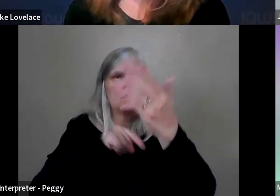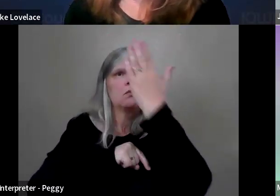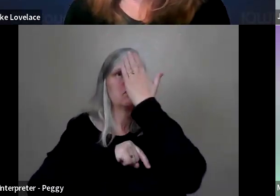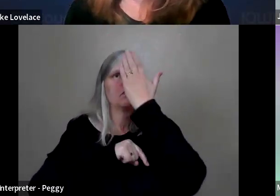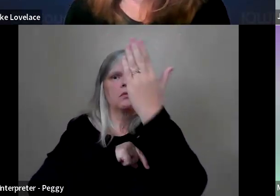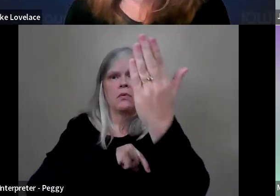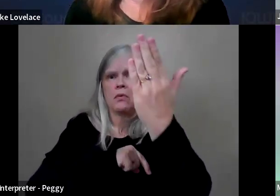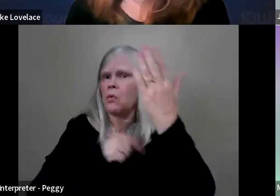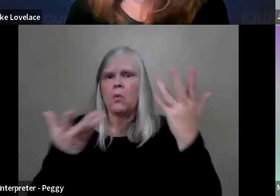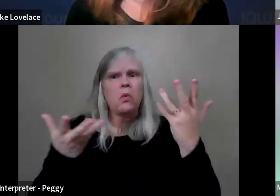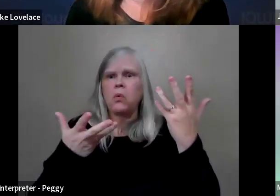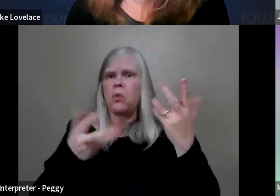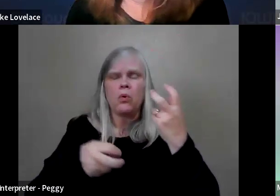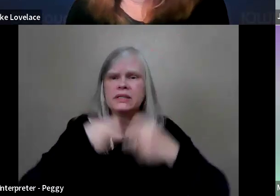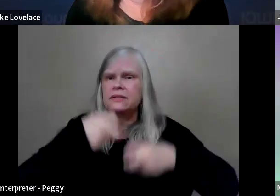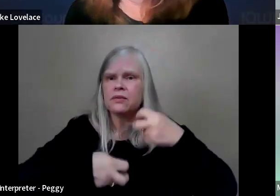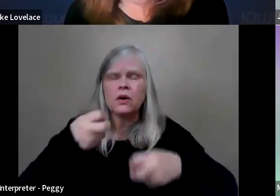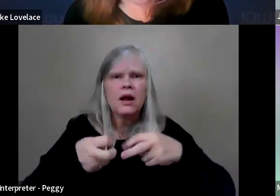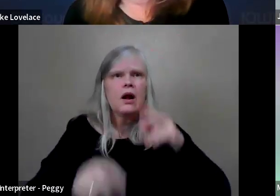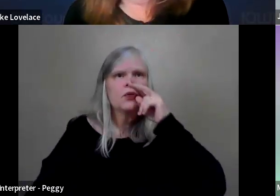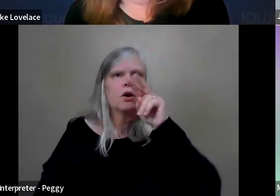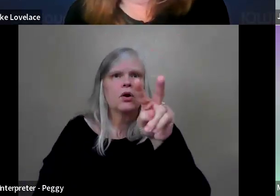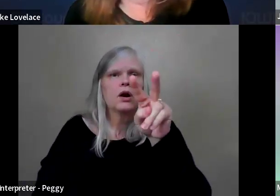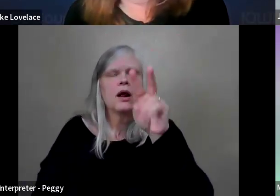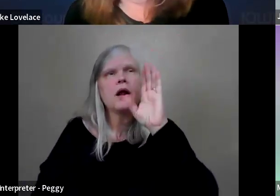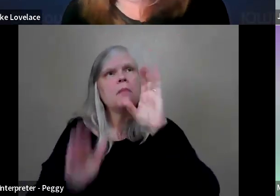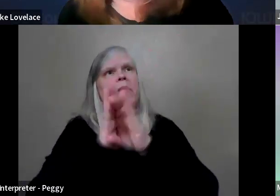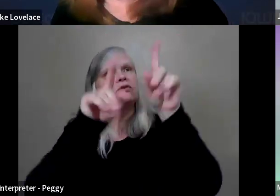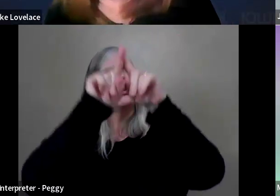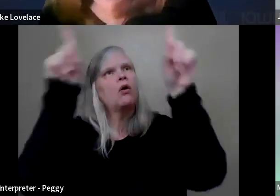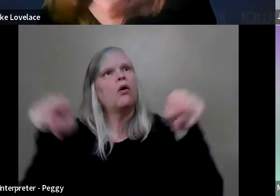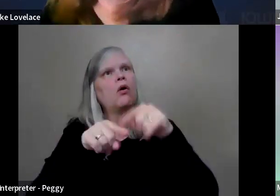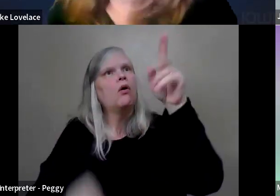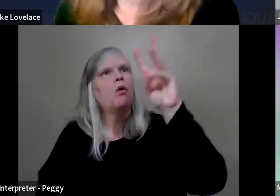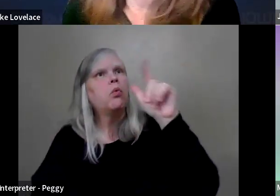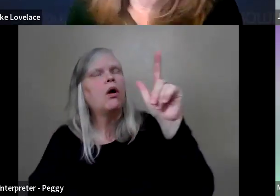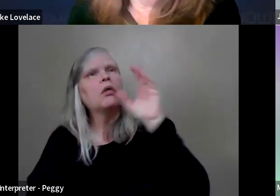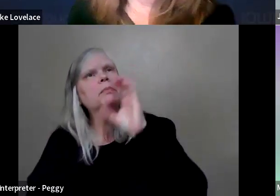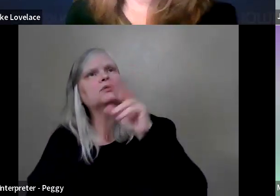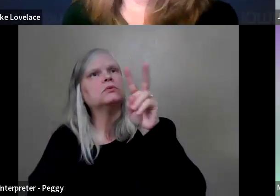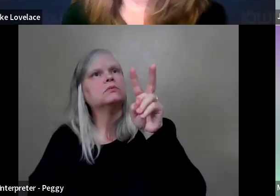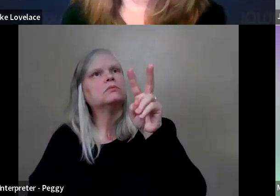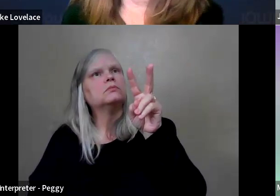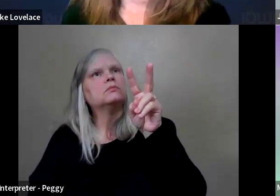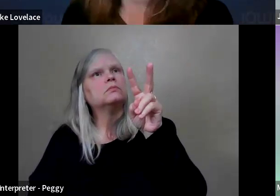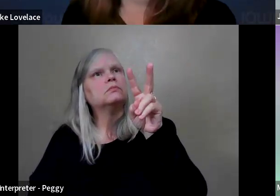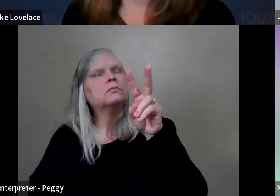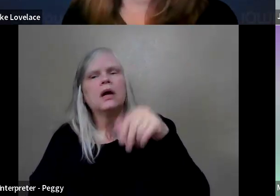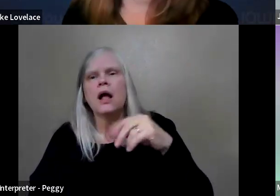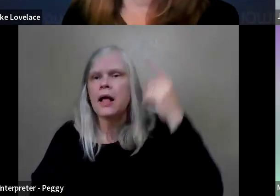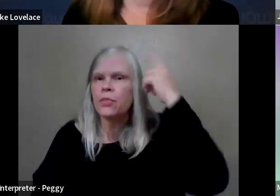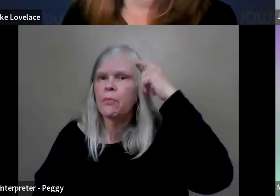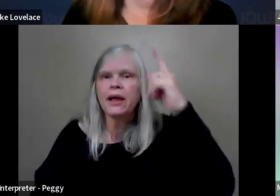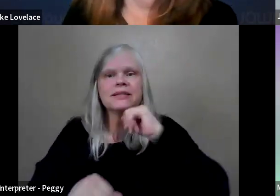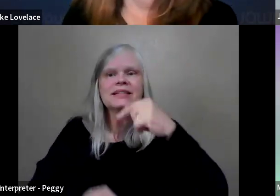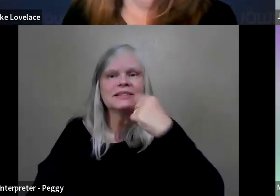maybe they see something and they're looking at a picture on the wall, for example, and their brain doesn't tell them it's a picture,